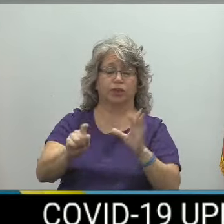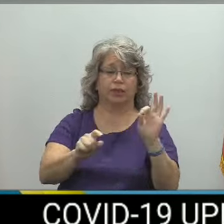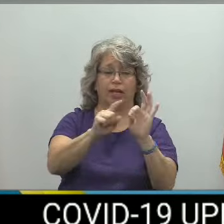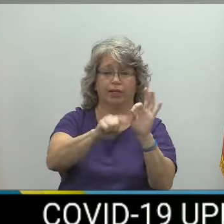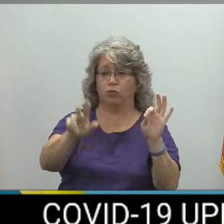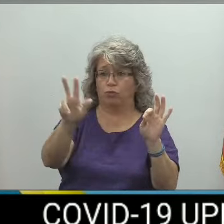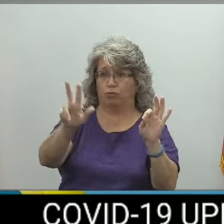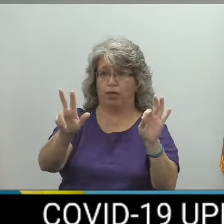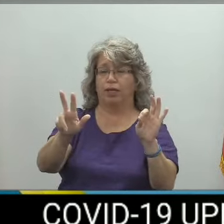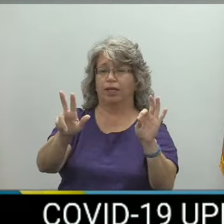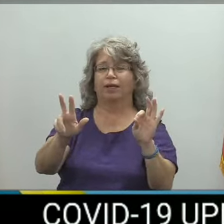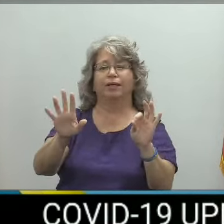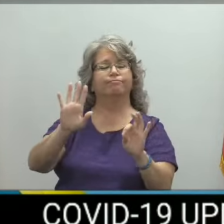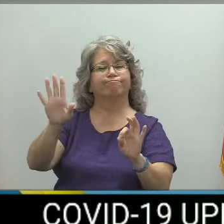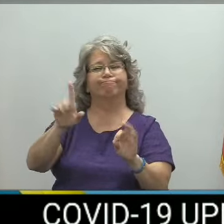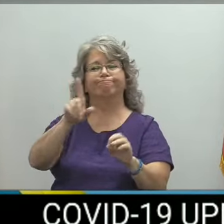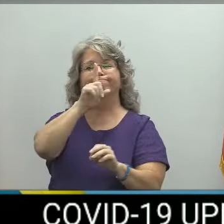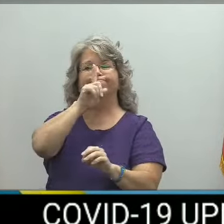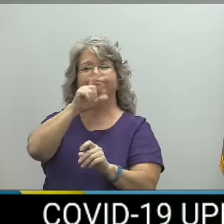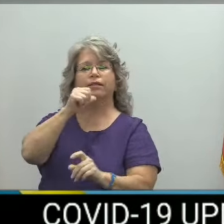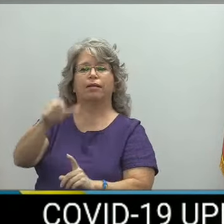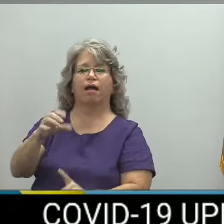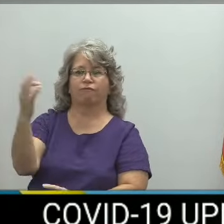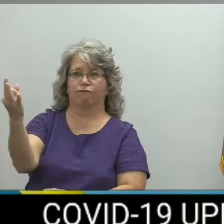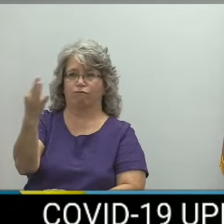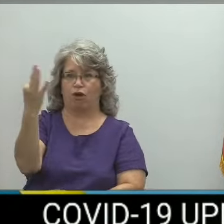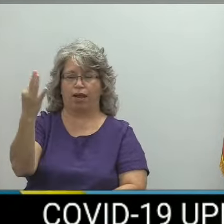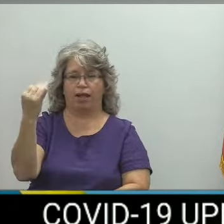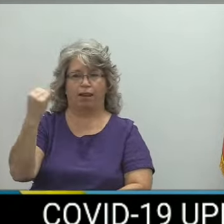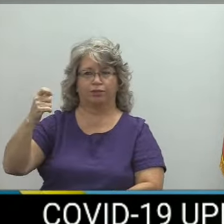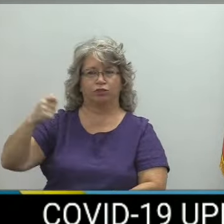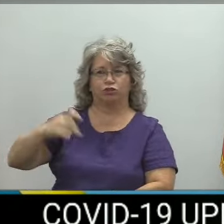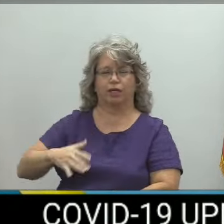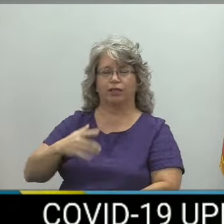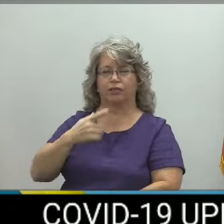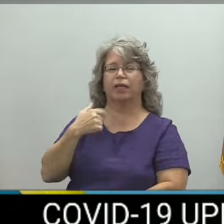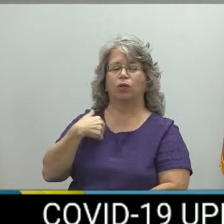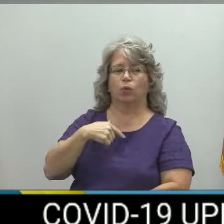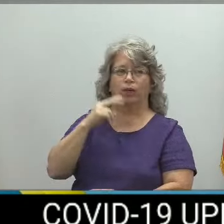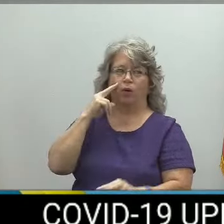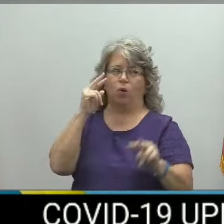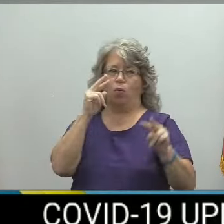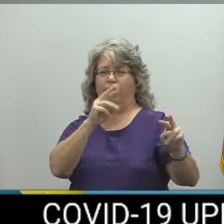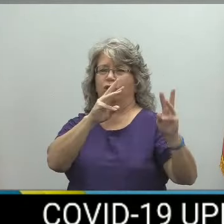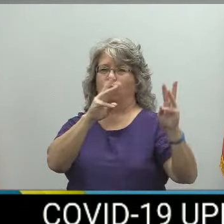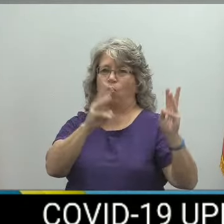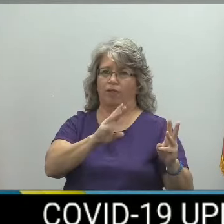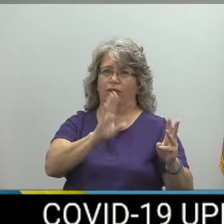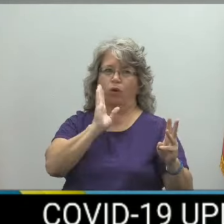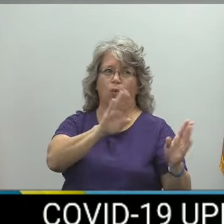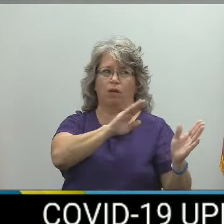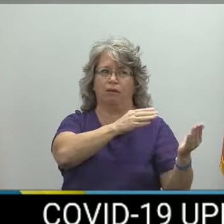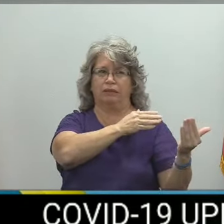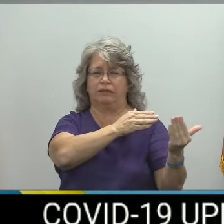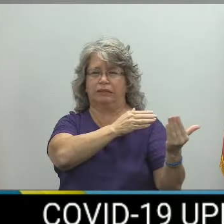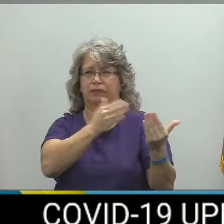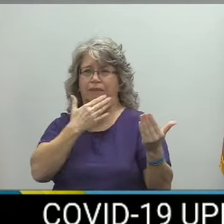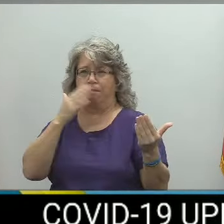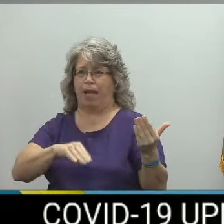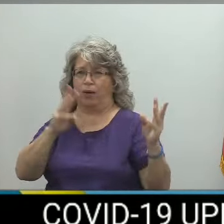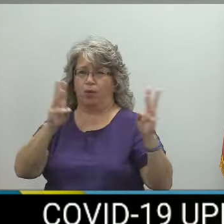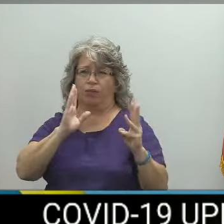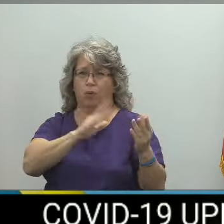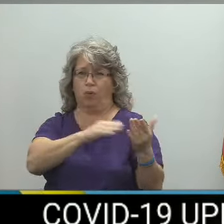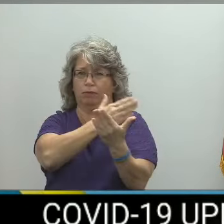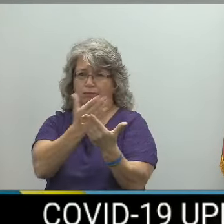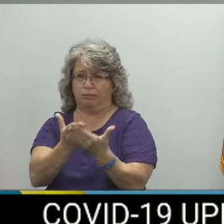on Friday, as the judge mentioned. We are seeing that inclement weather is predicted to be here, and